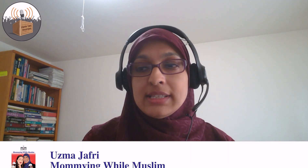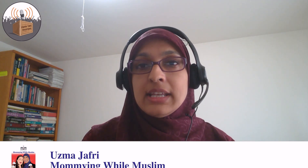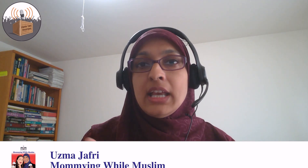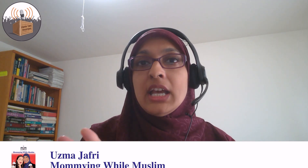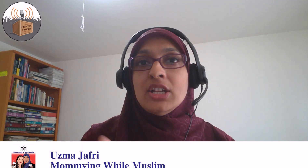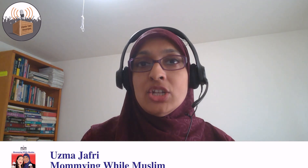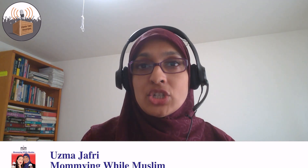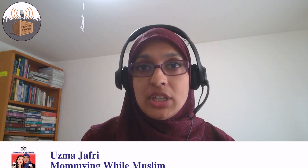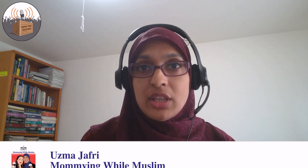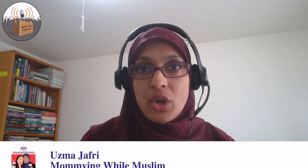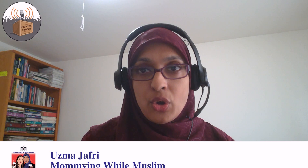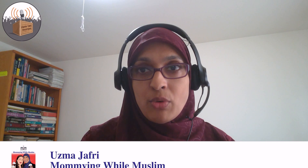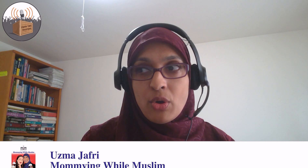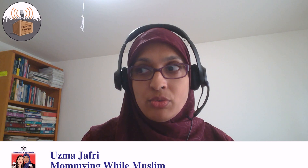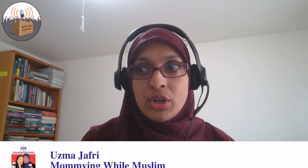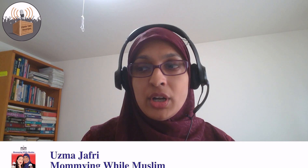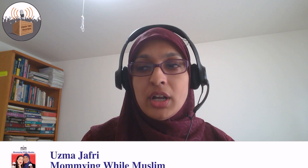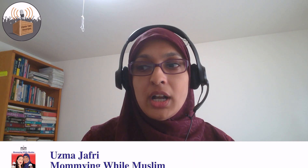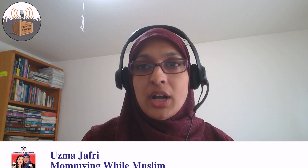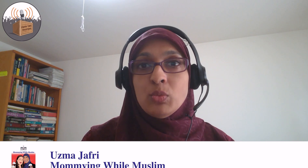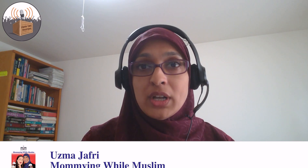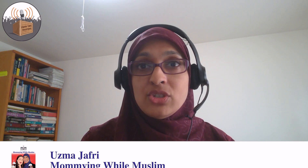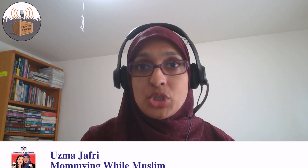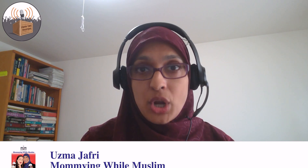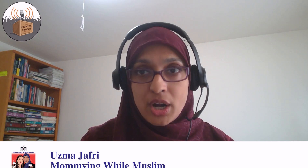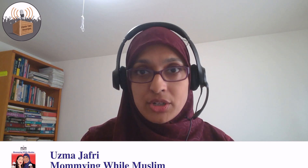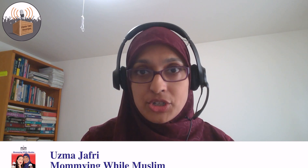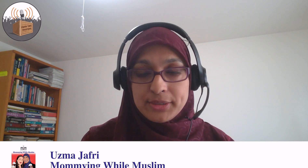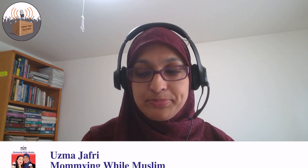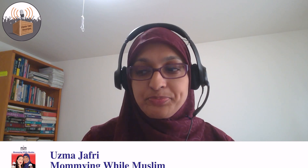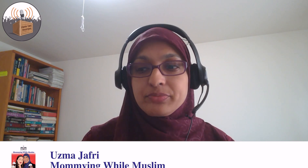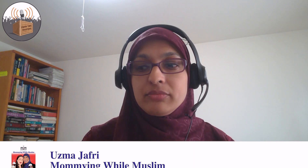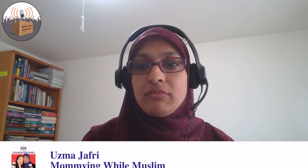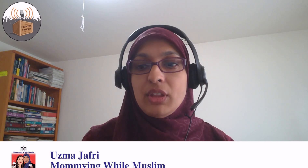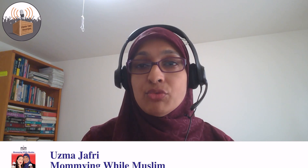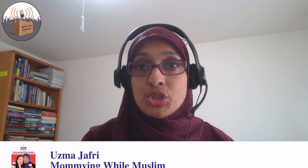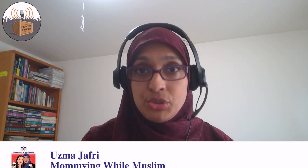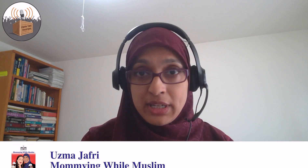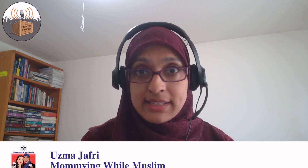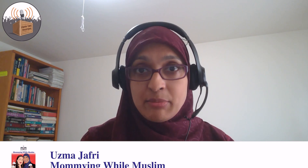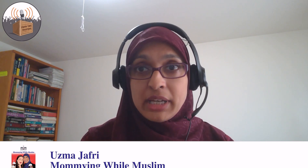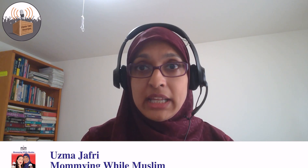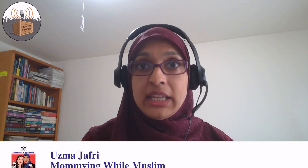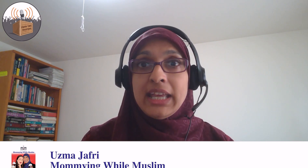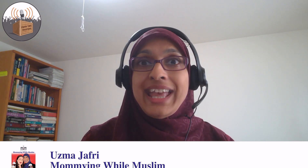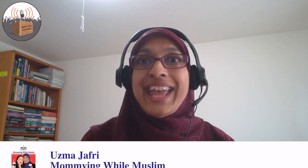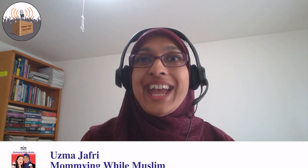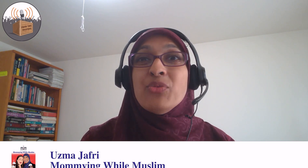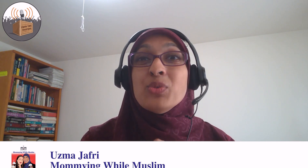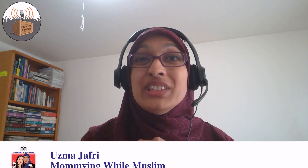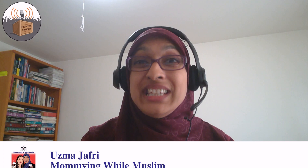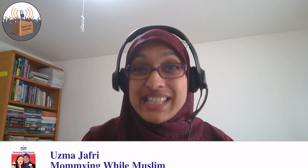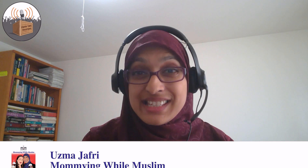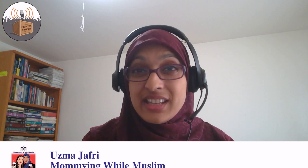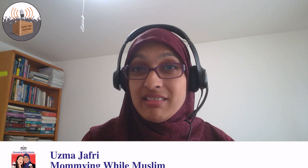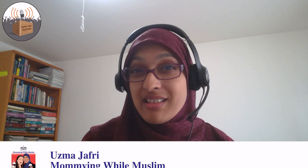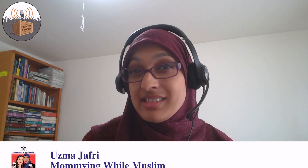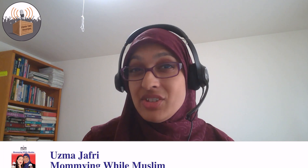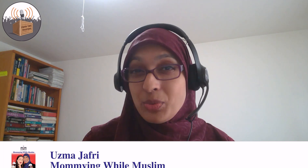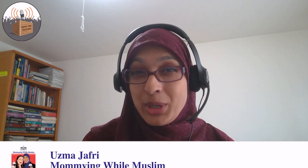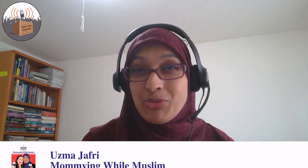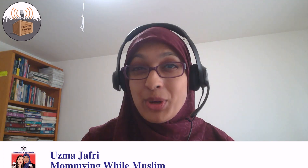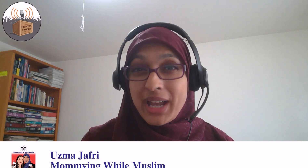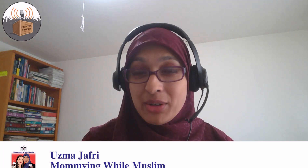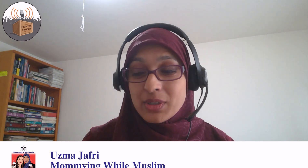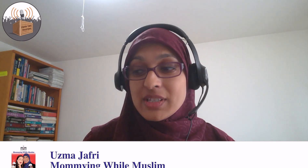directions. Initially, the homeowner was charged for shooting somebody and released in